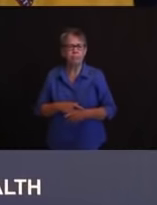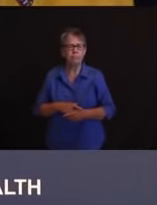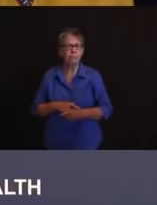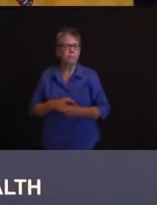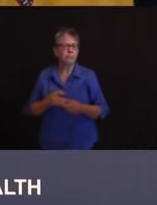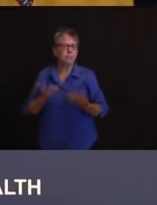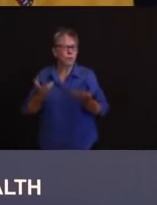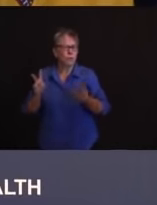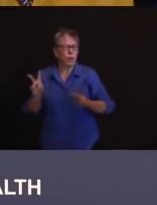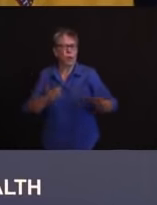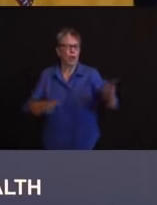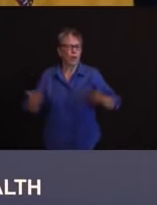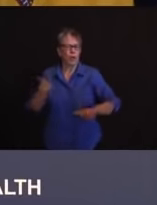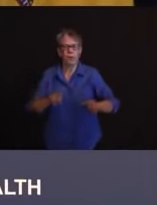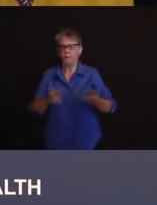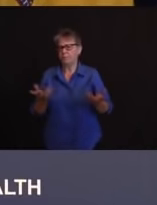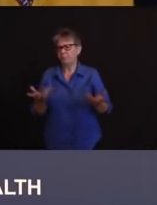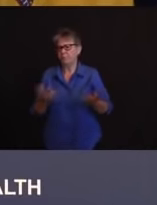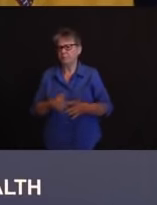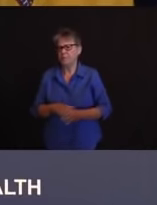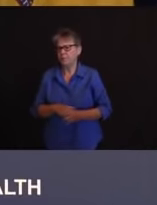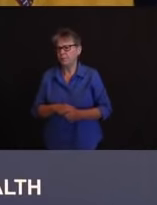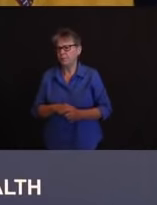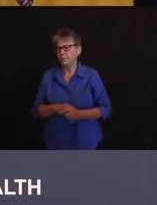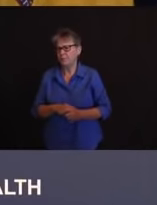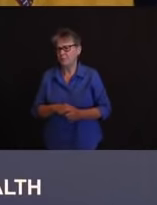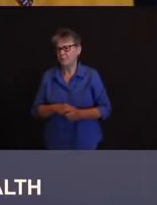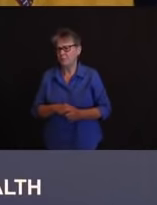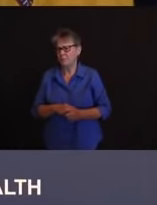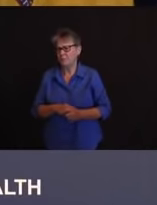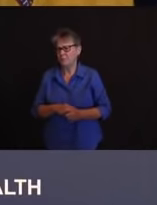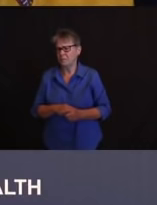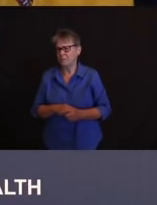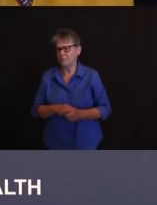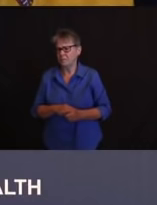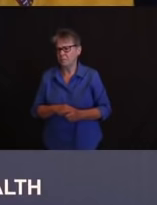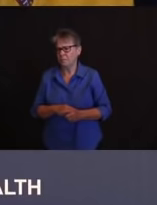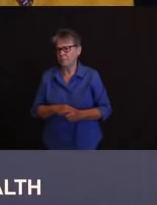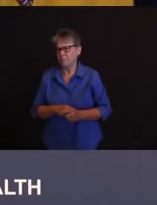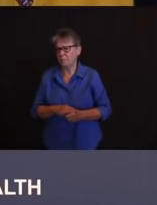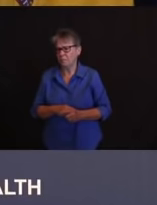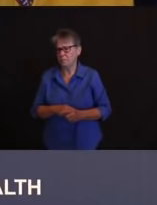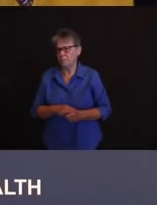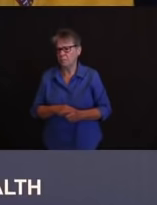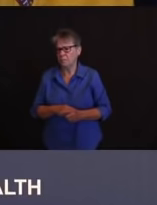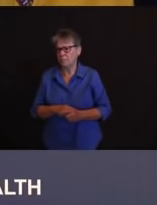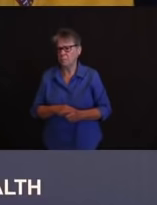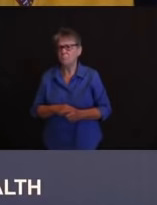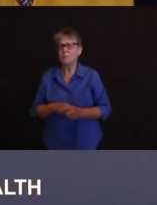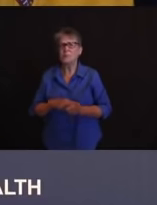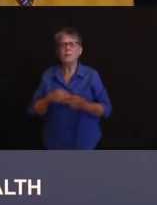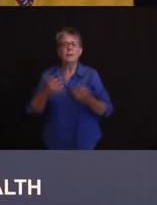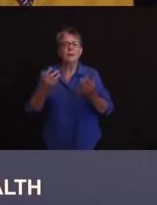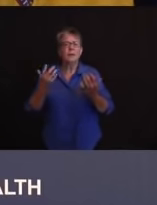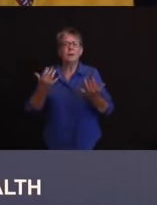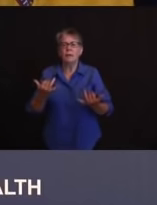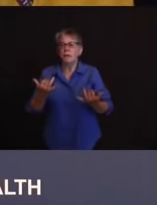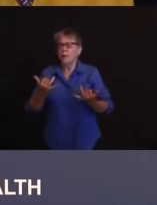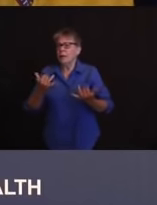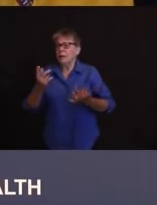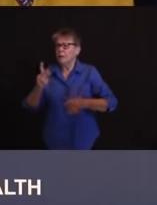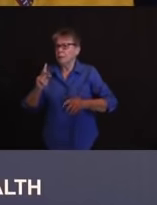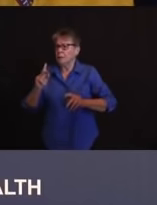test even if they don't have symptoms if they've come in from a hotspot state? Yes. period. I think you update the hotspots on Tuesday, is that